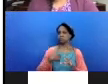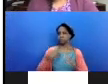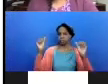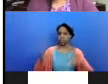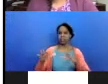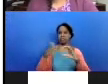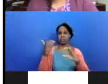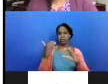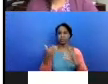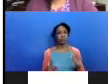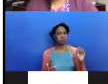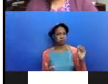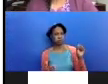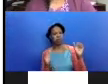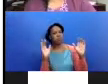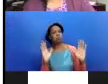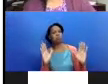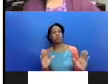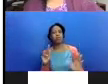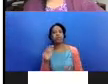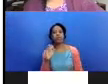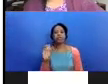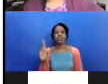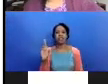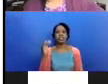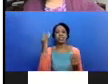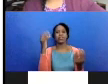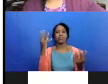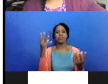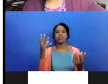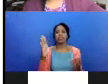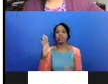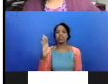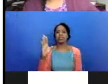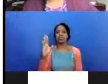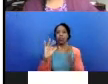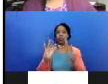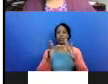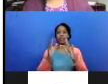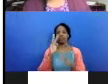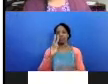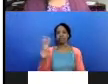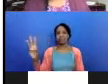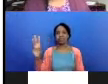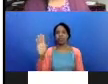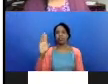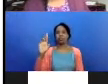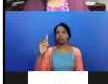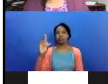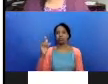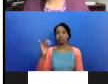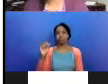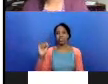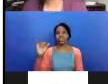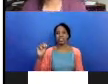find Todd's information on the Bridges Institute website. So if you Google that, you should find that